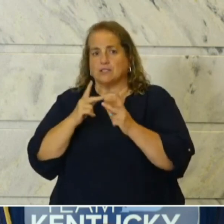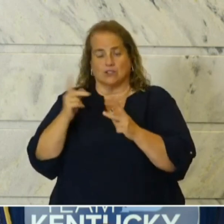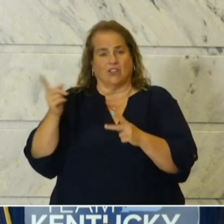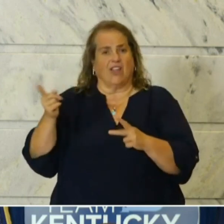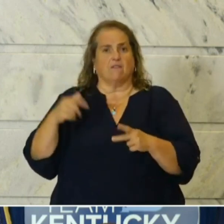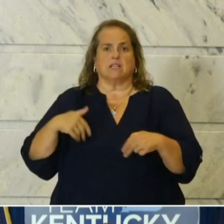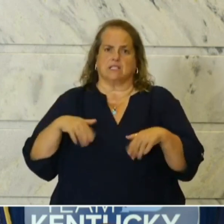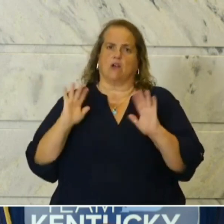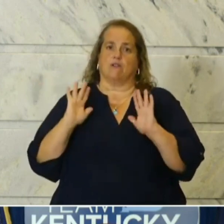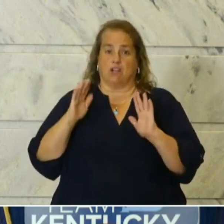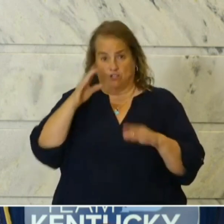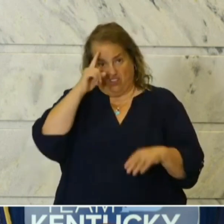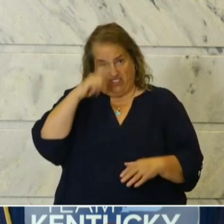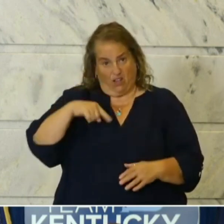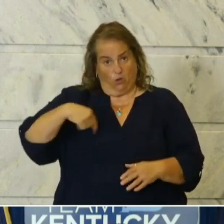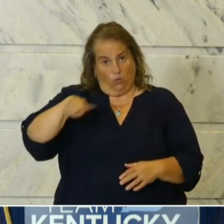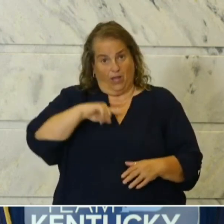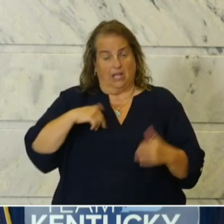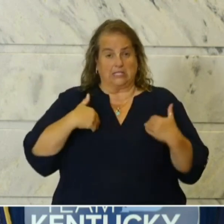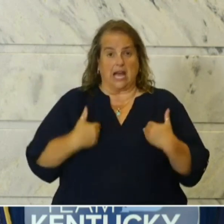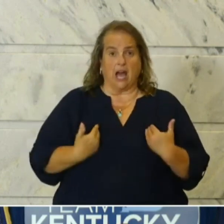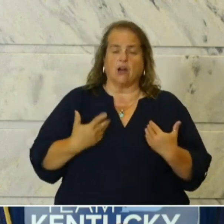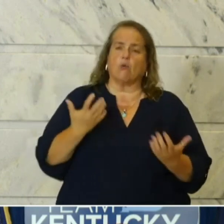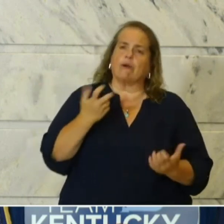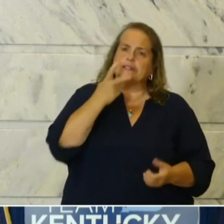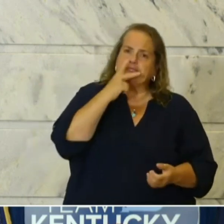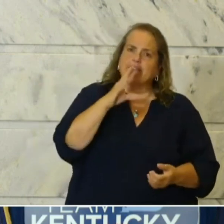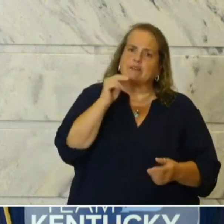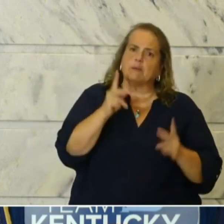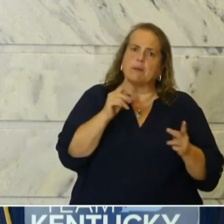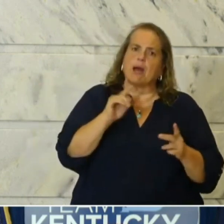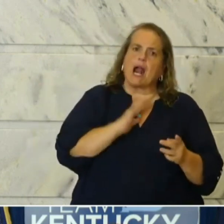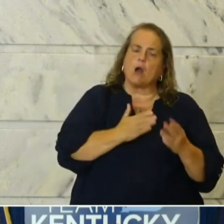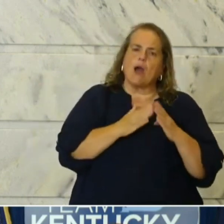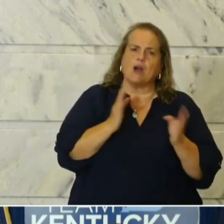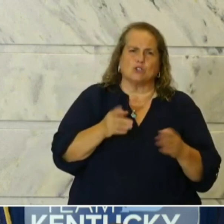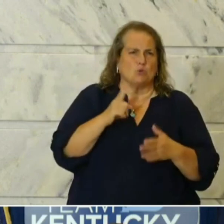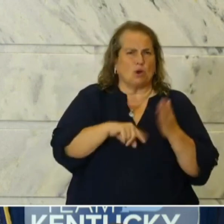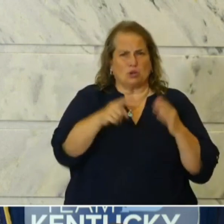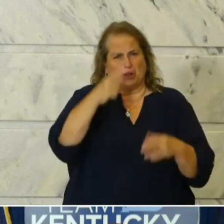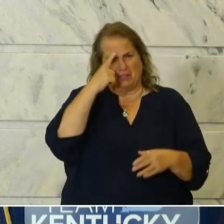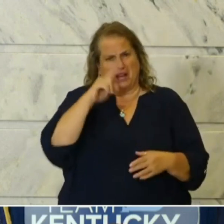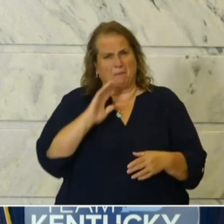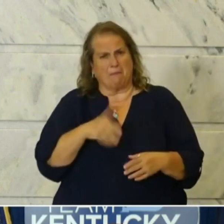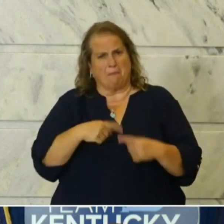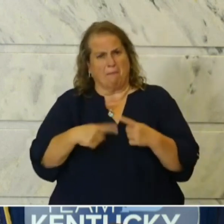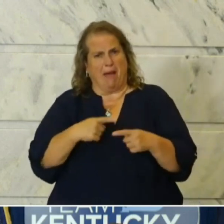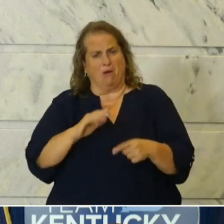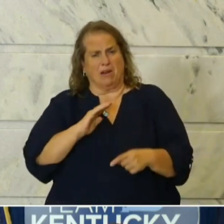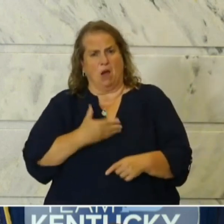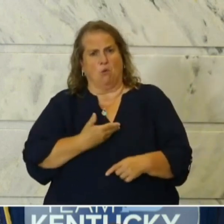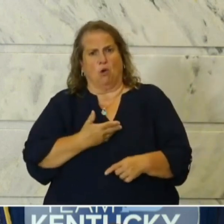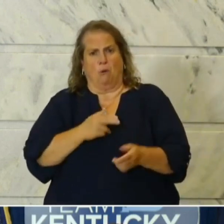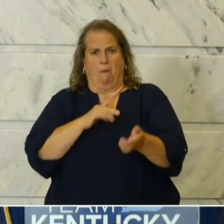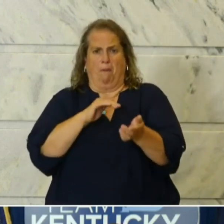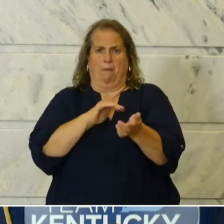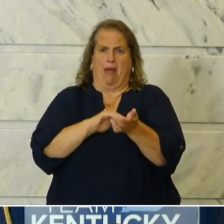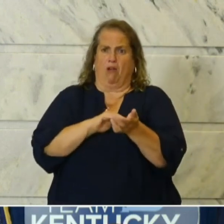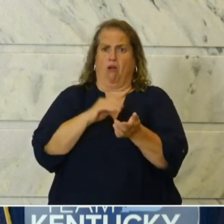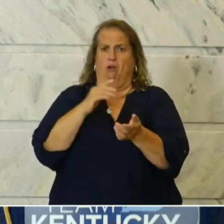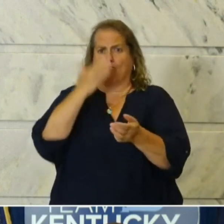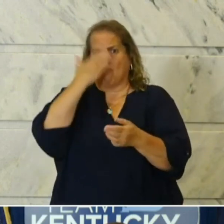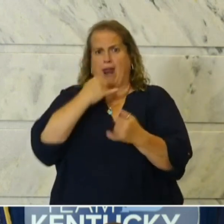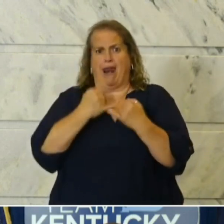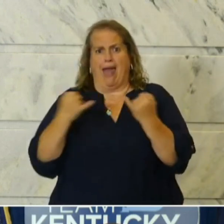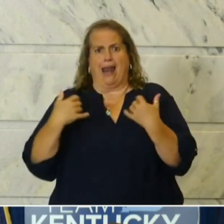of not being able to see 50 people at our house. What do you think our frontline healthcare workers must be feeling? But